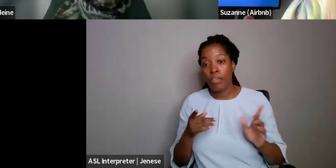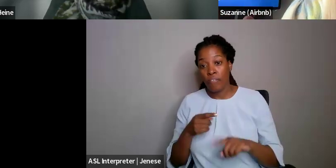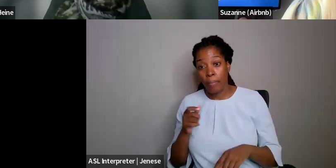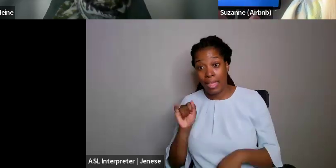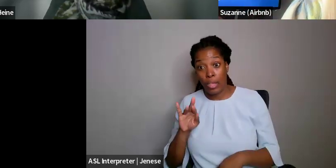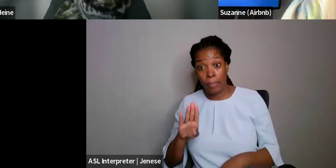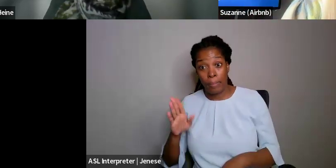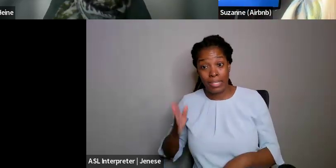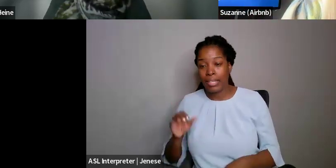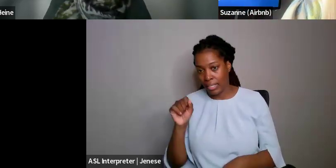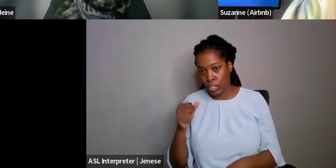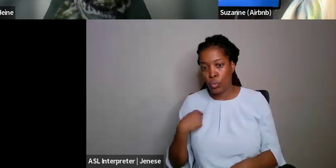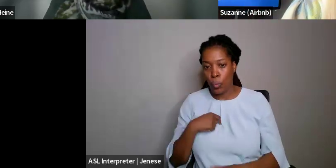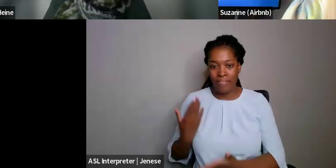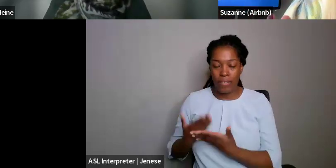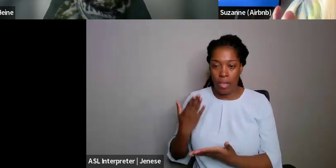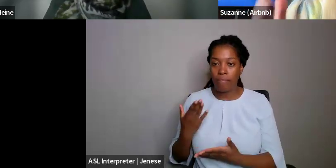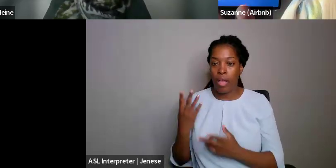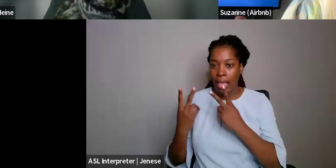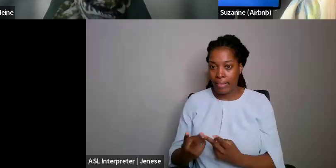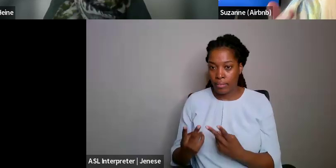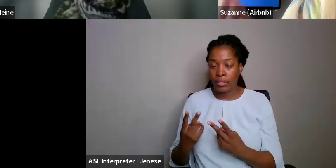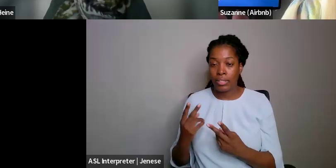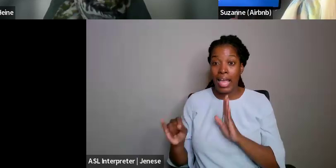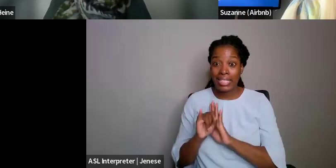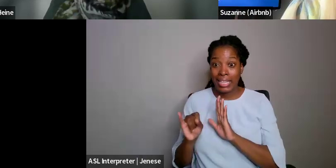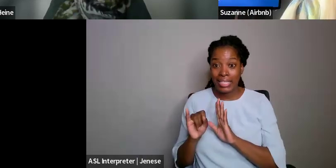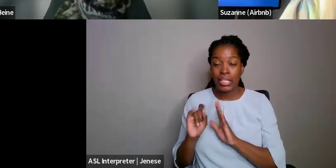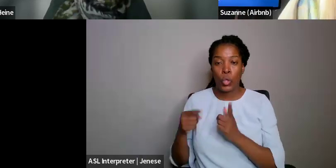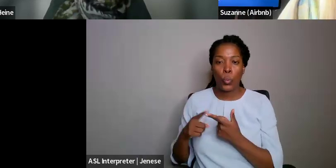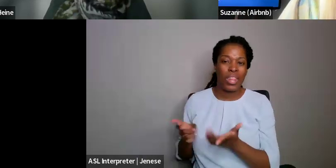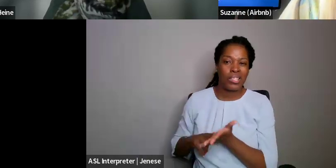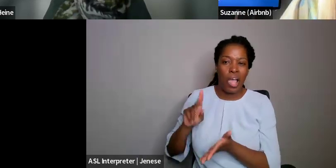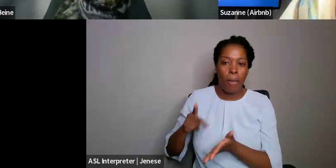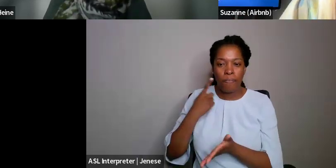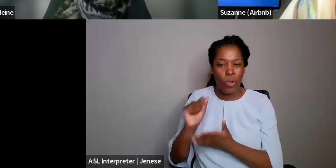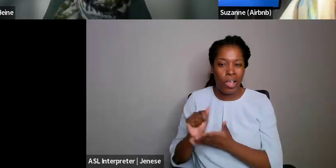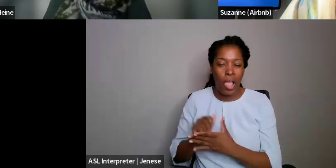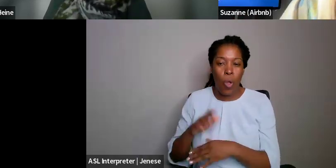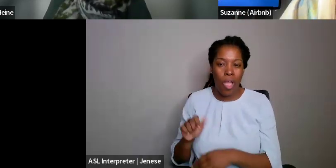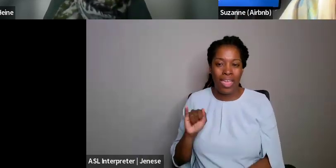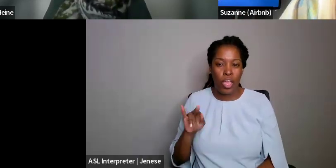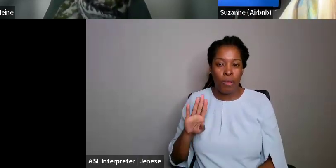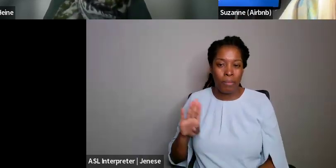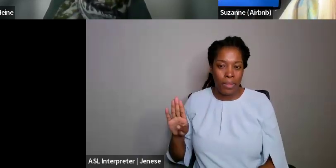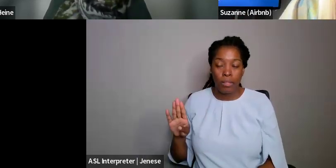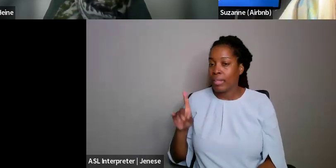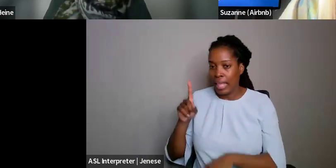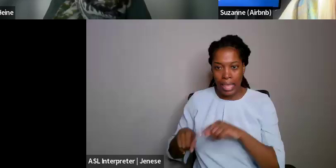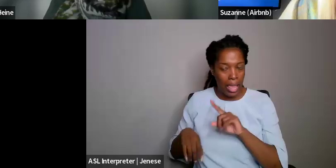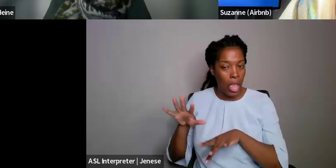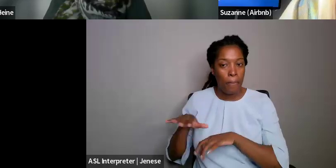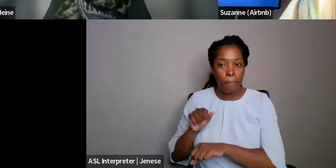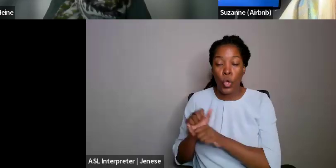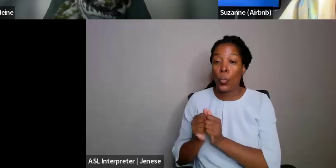guests' identities before they are able, when they sign up for an account on Airbnb. So they are not able to book without